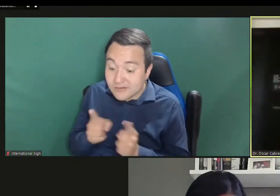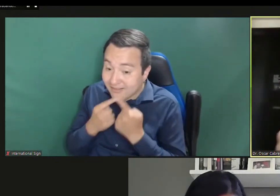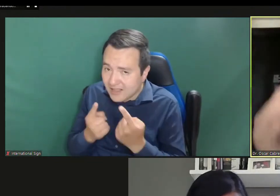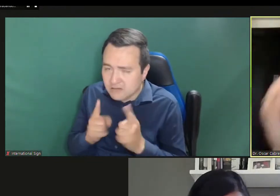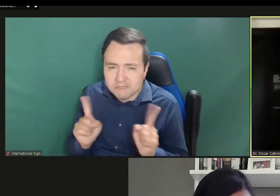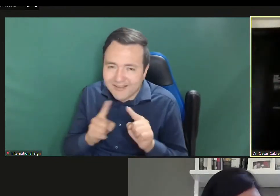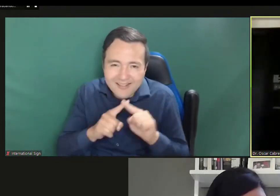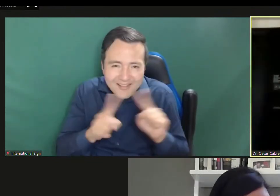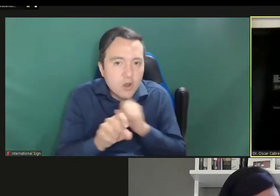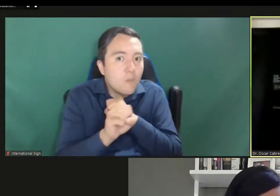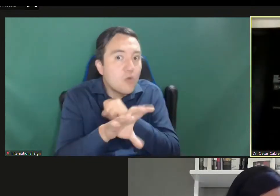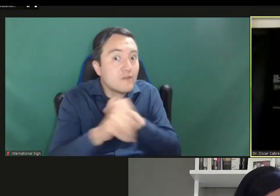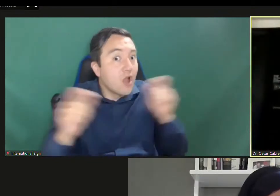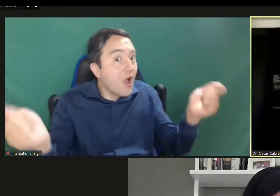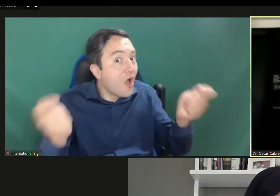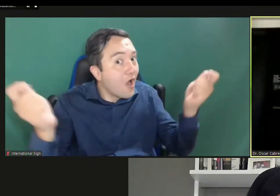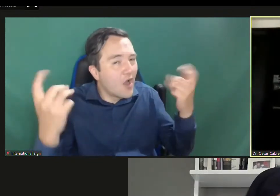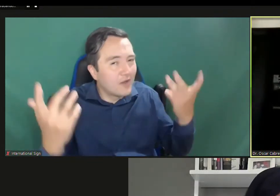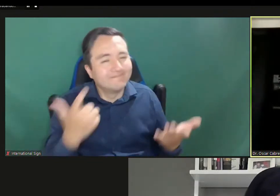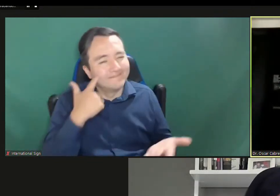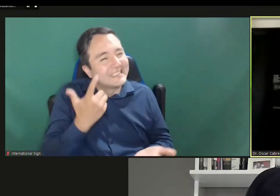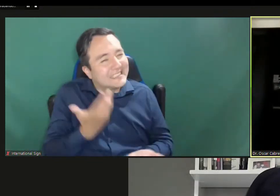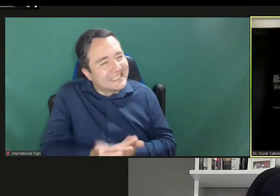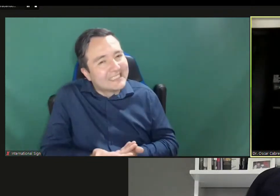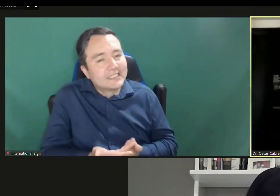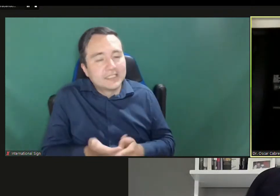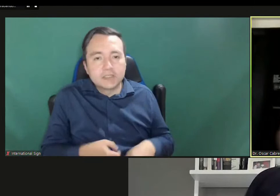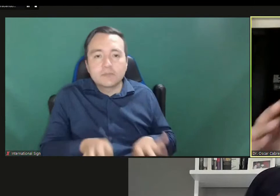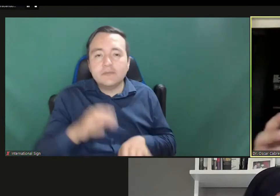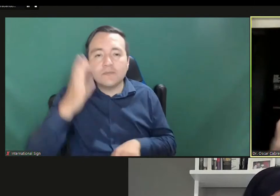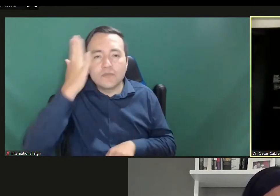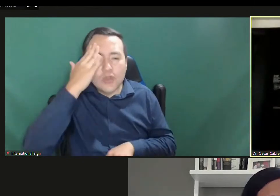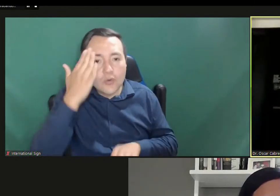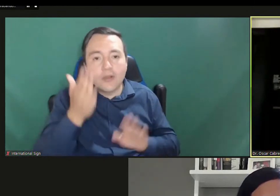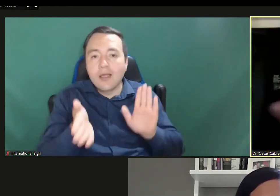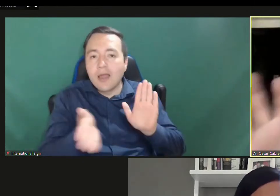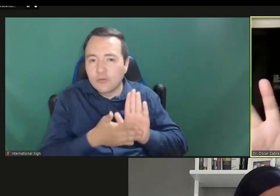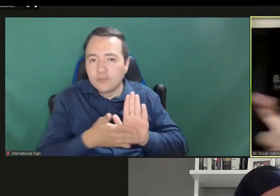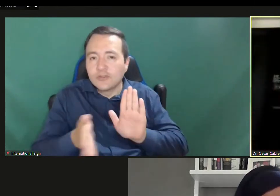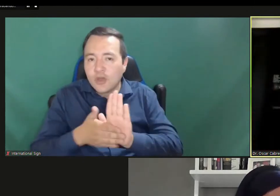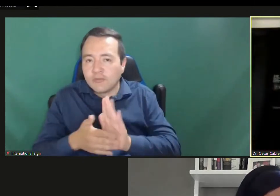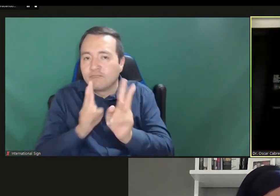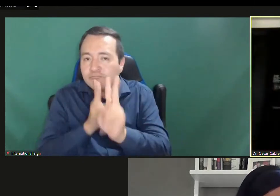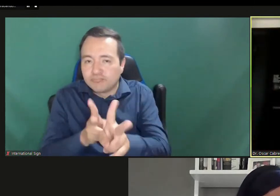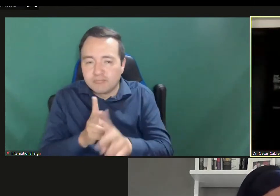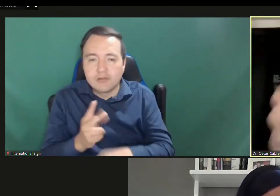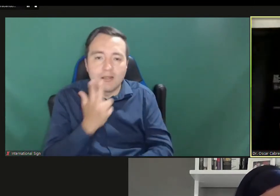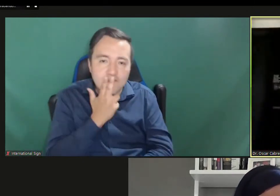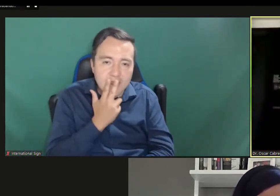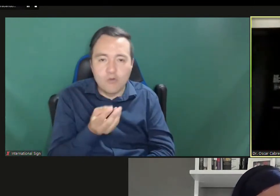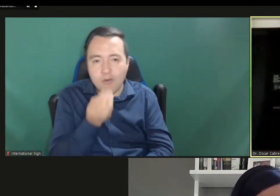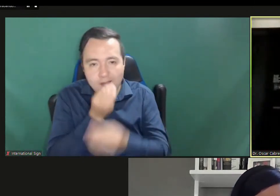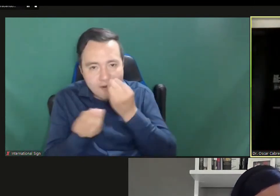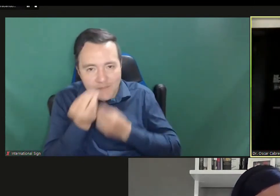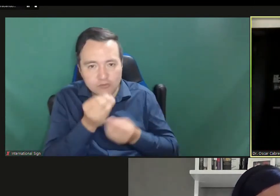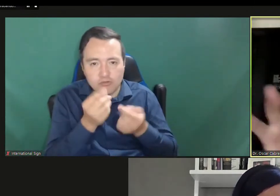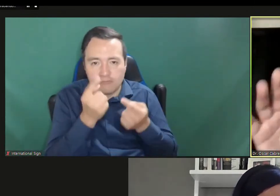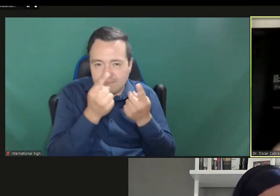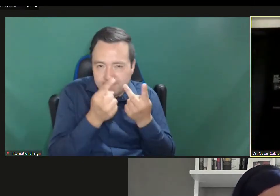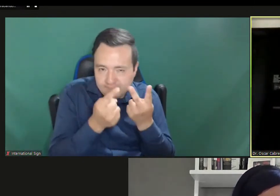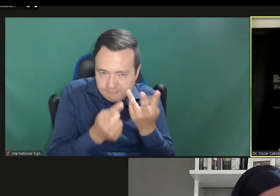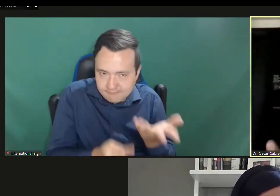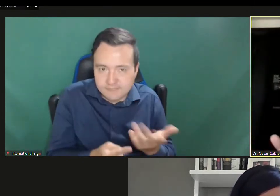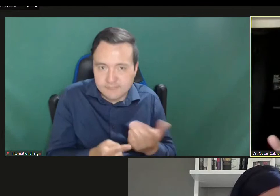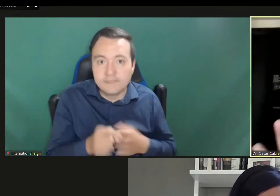And that freedom of expression and advertising doesn't have the same degree of protection that other forms of expression have. And so